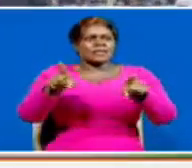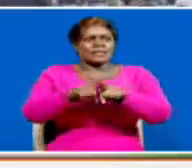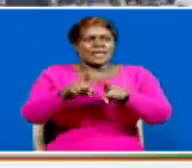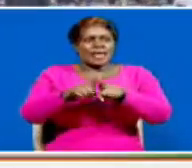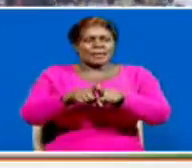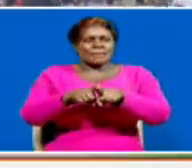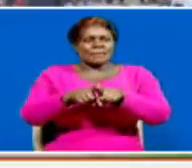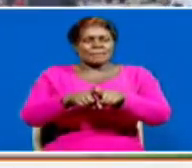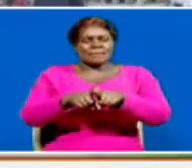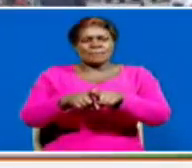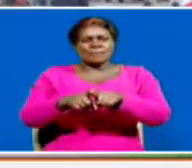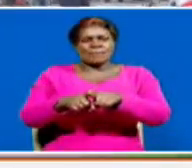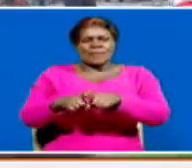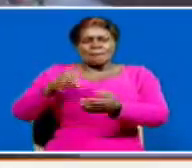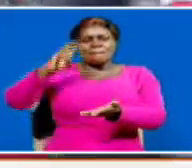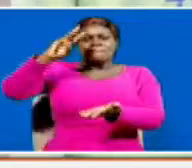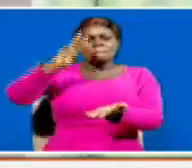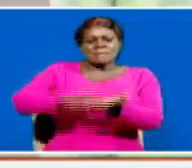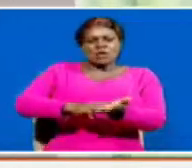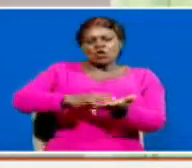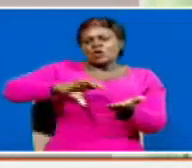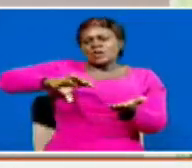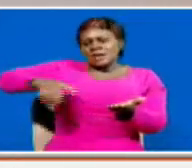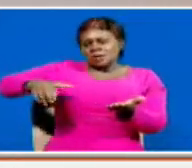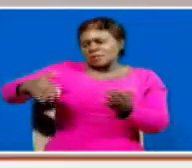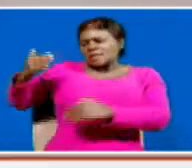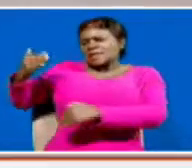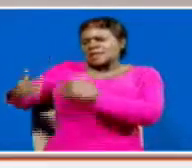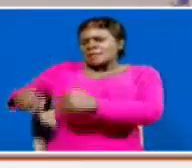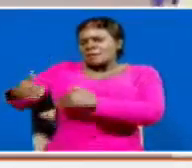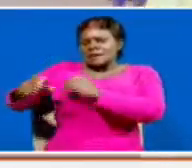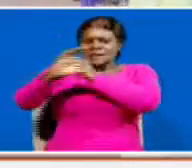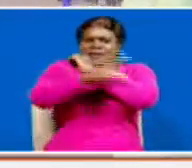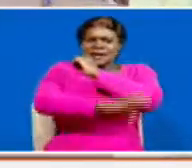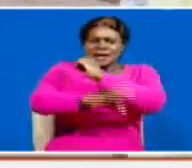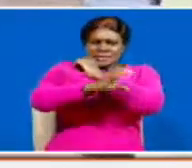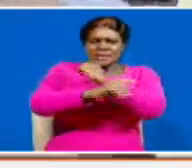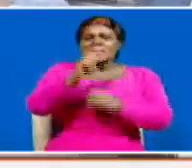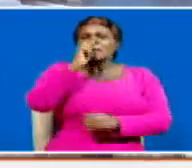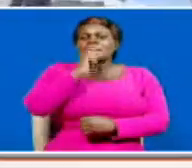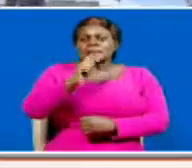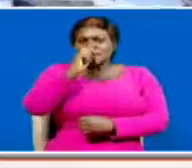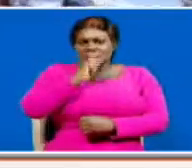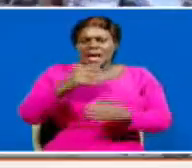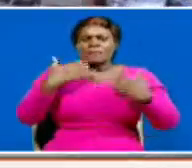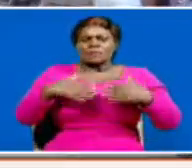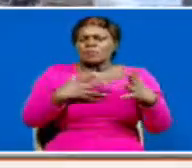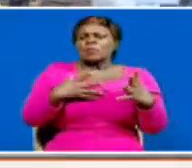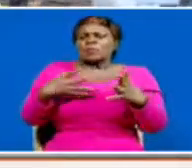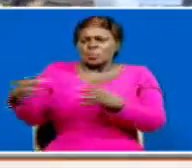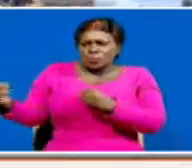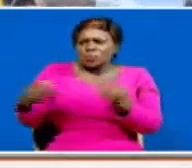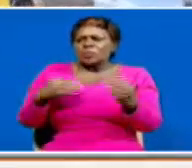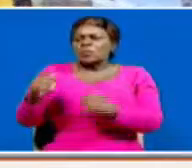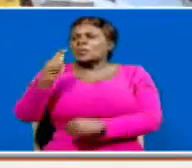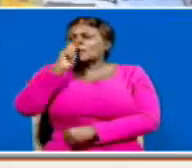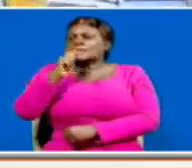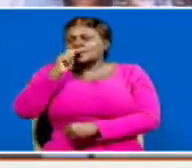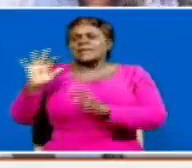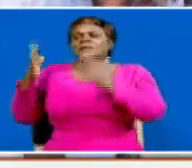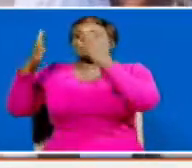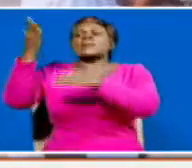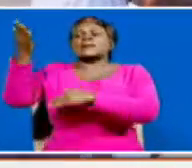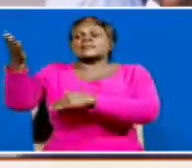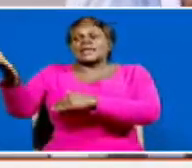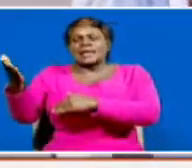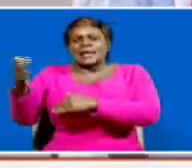town of Sirare in Migori County, the neighboring country offered an opportunity to keep the Christmas spirit alive.